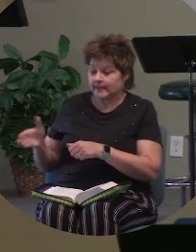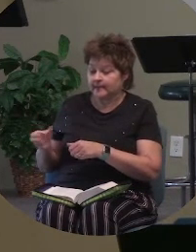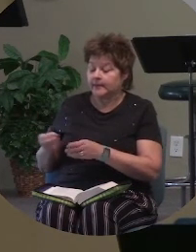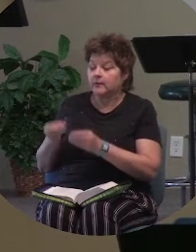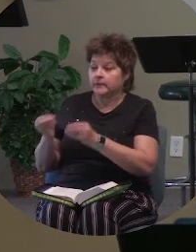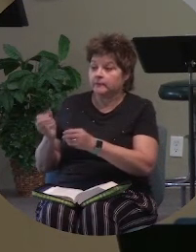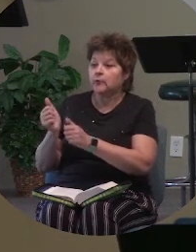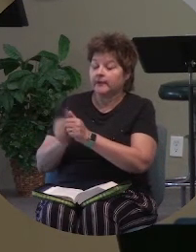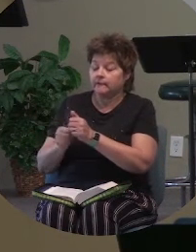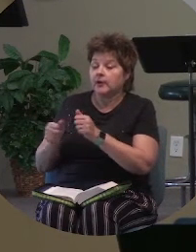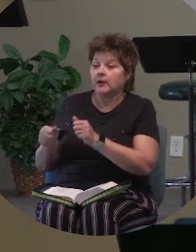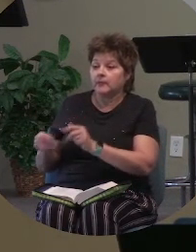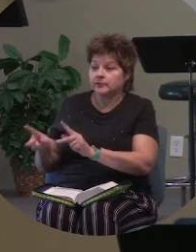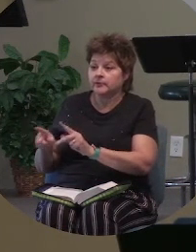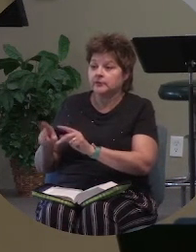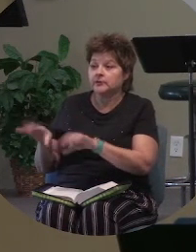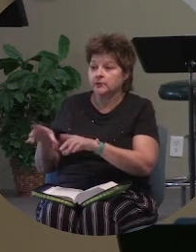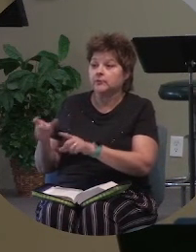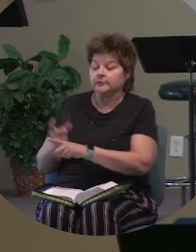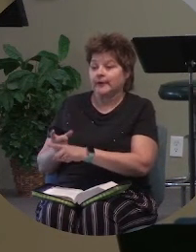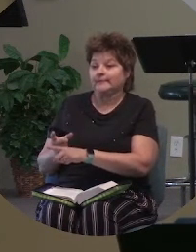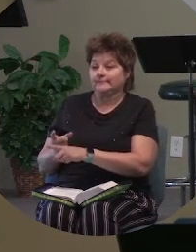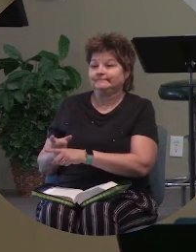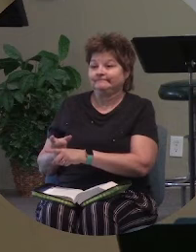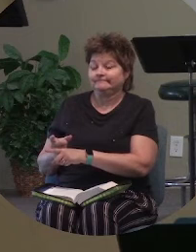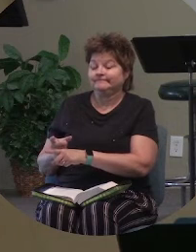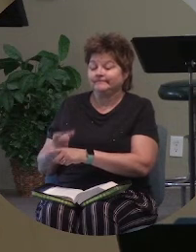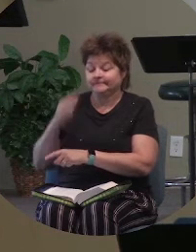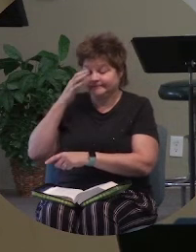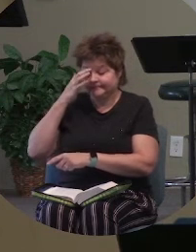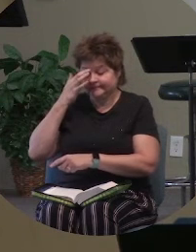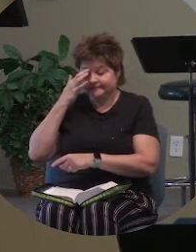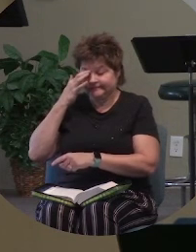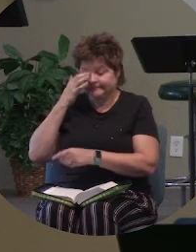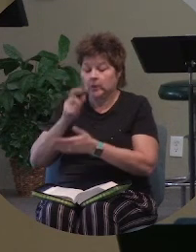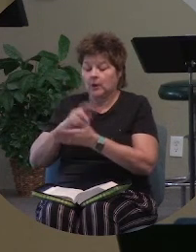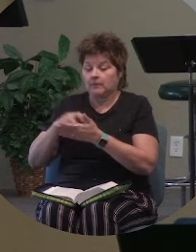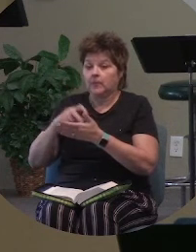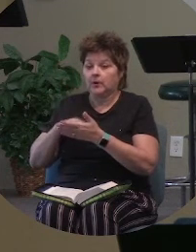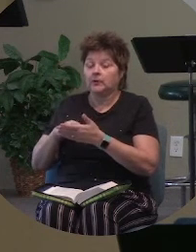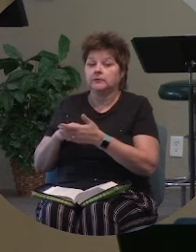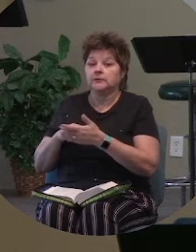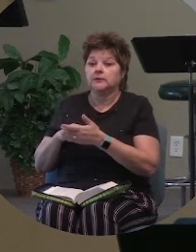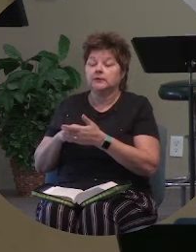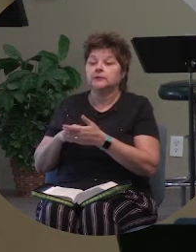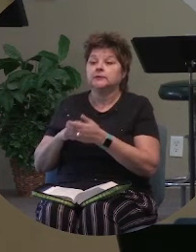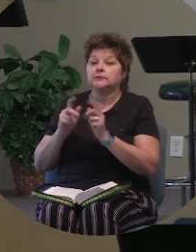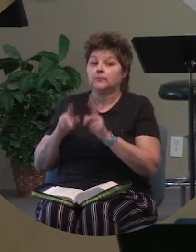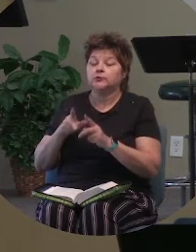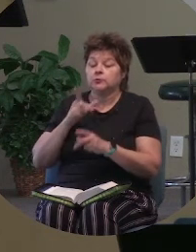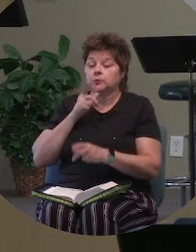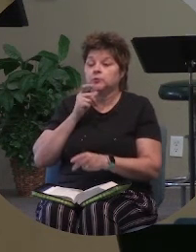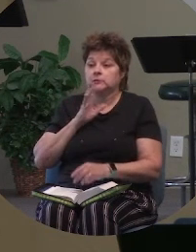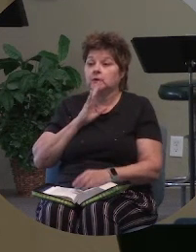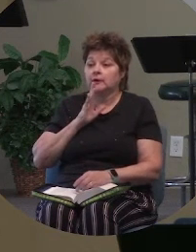opportunity to do what's right. Paul is the vessel that is writing and is speaking.